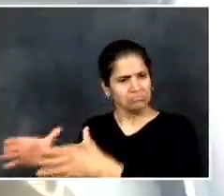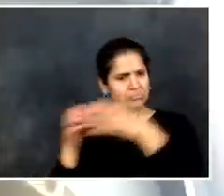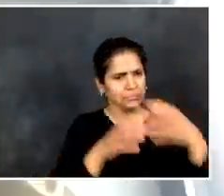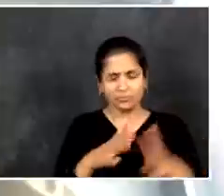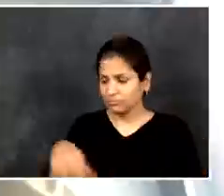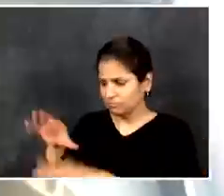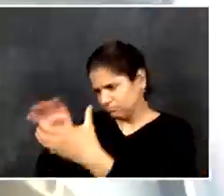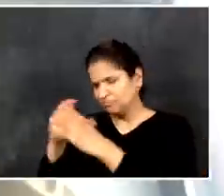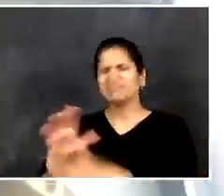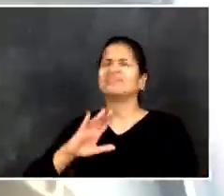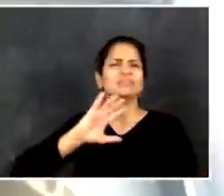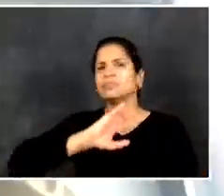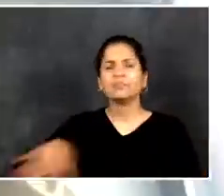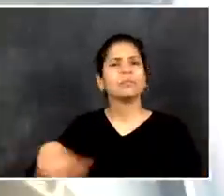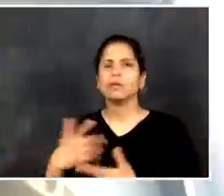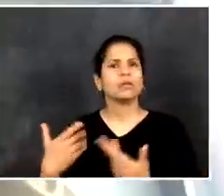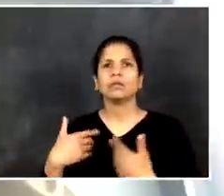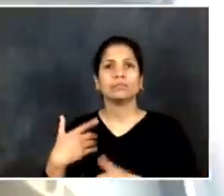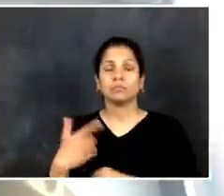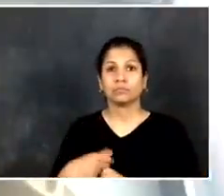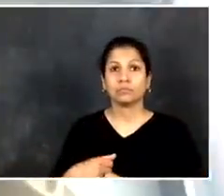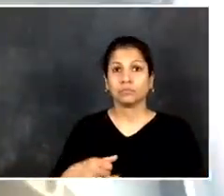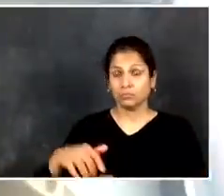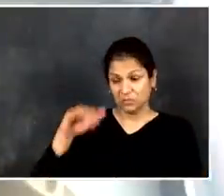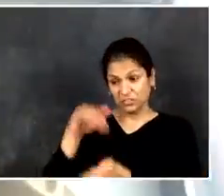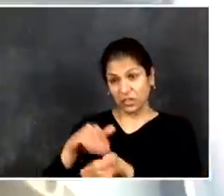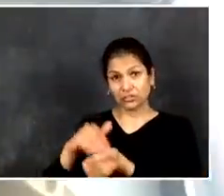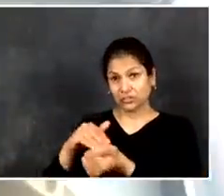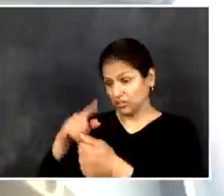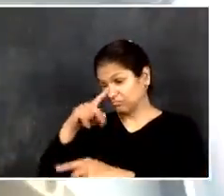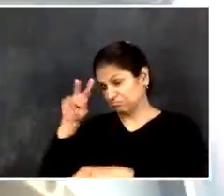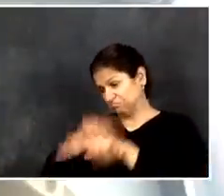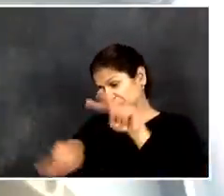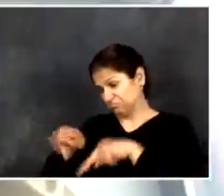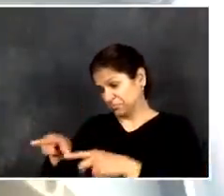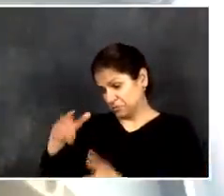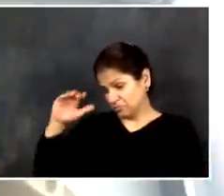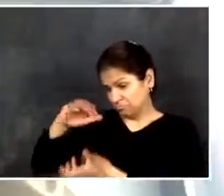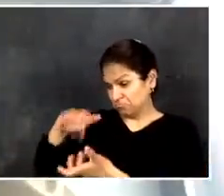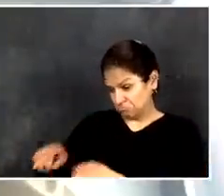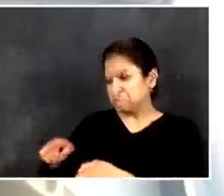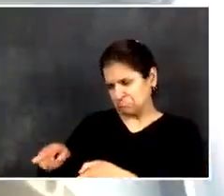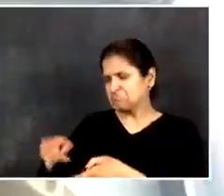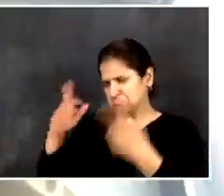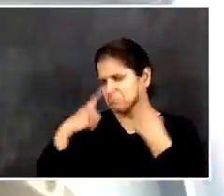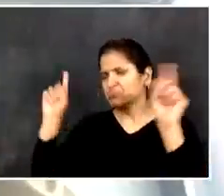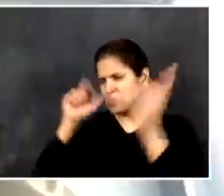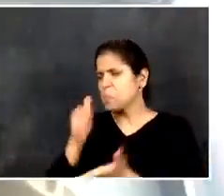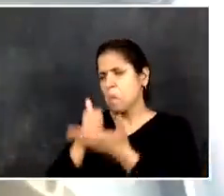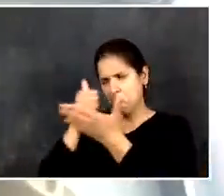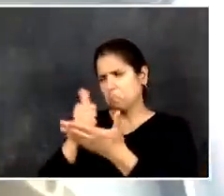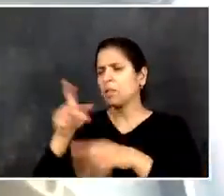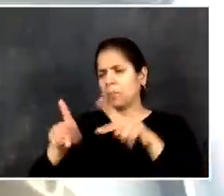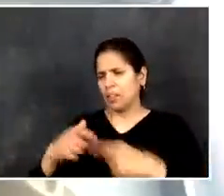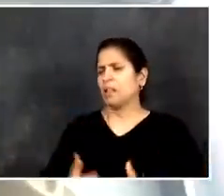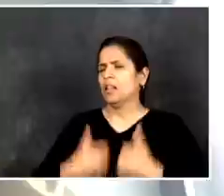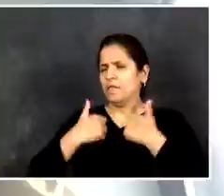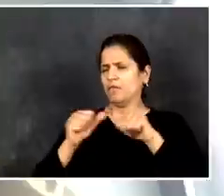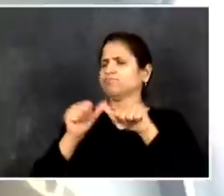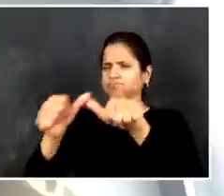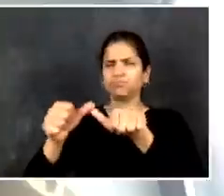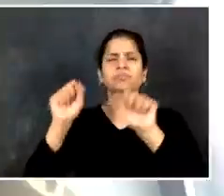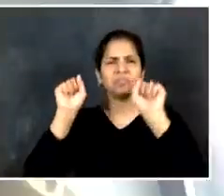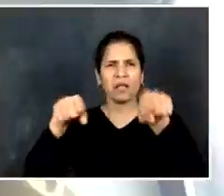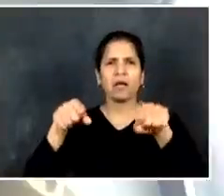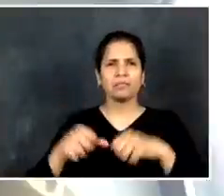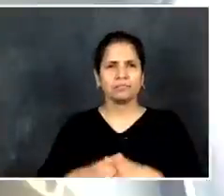no ventilators to use, and the choice was between allowing a patient to die and placing them on a